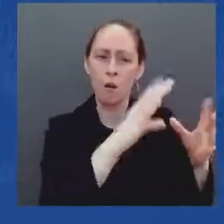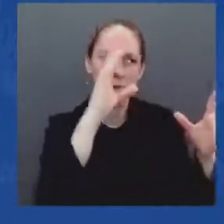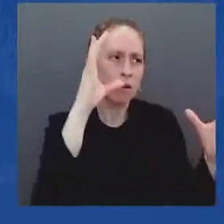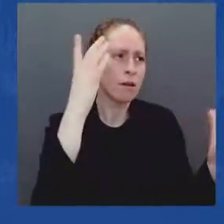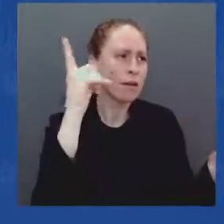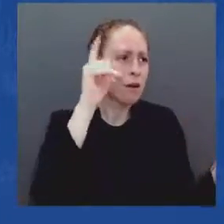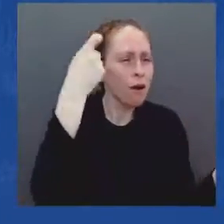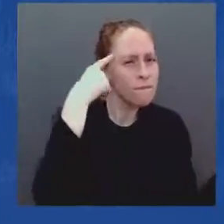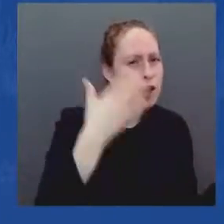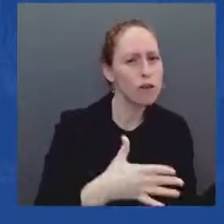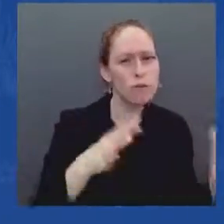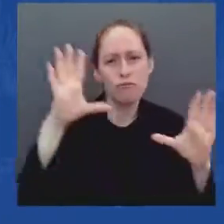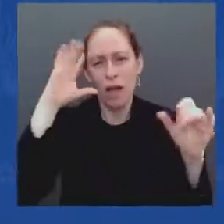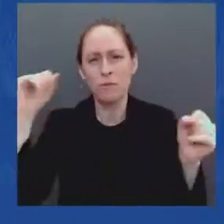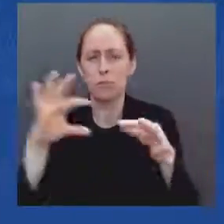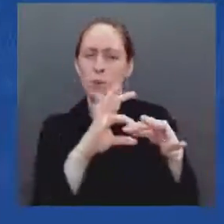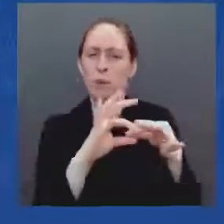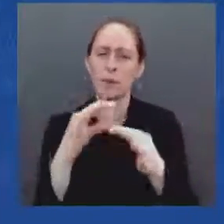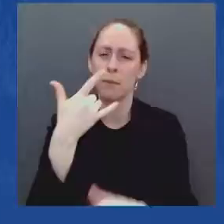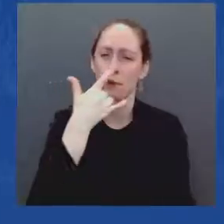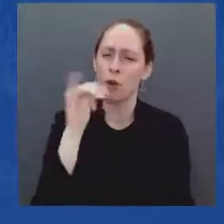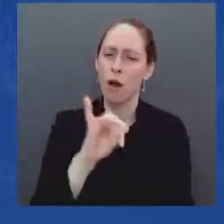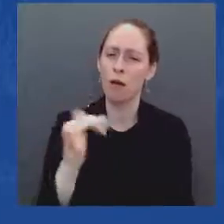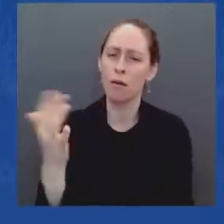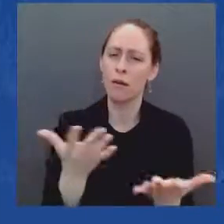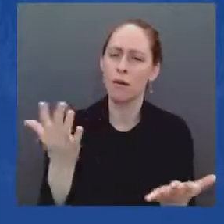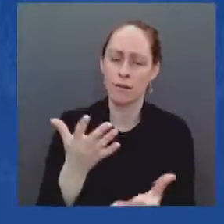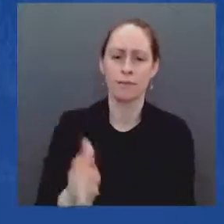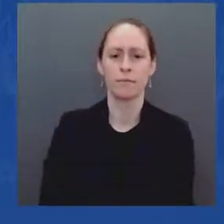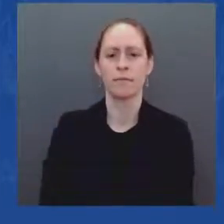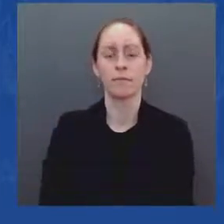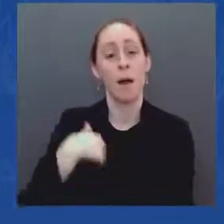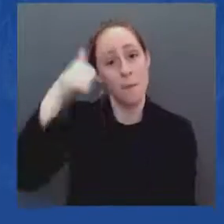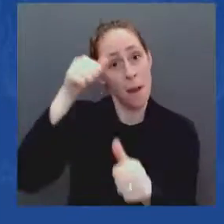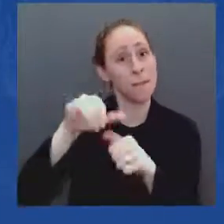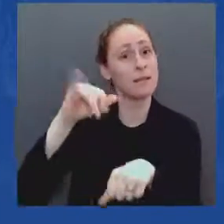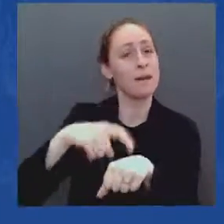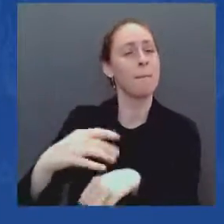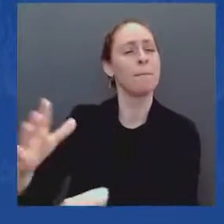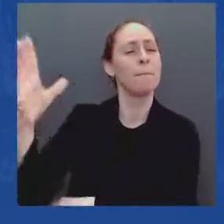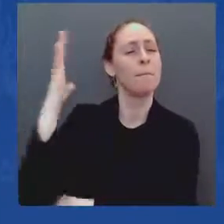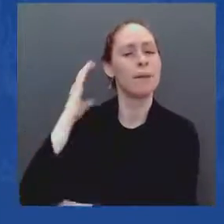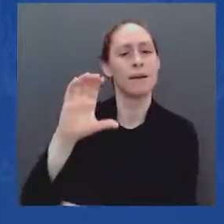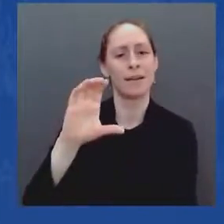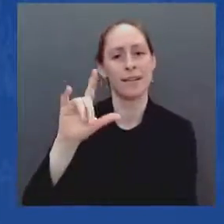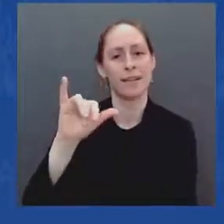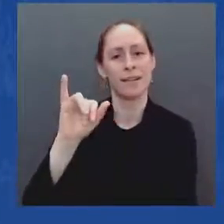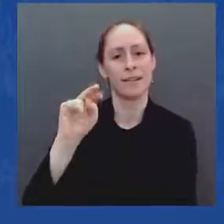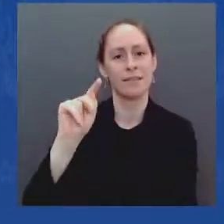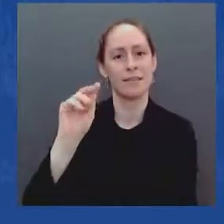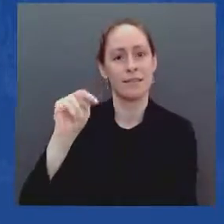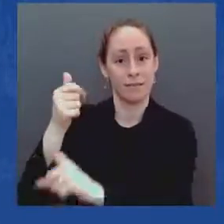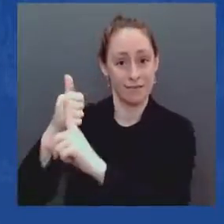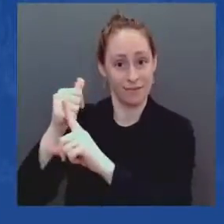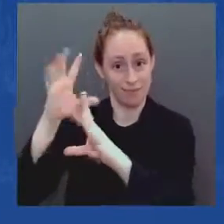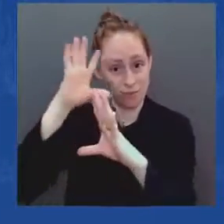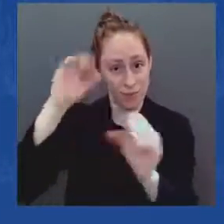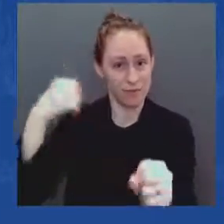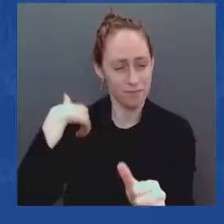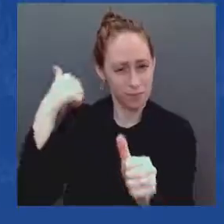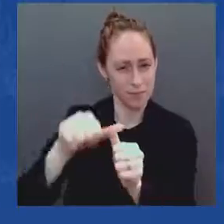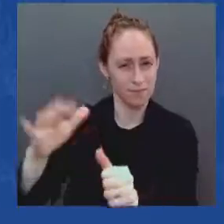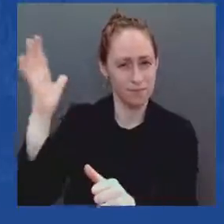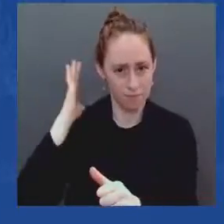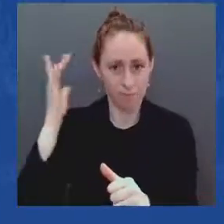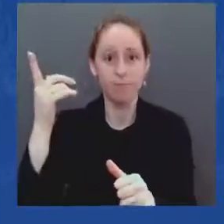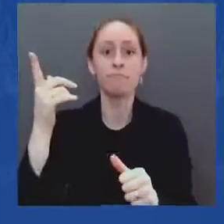administration that that CHIP, the Child Health Insurance Program, was passed. And it was the governors